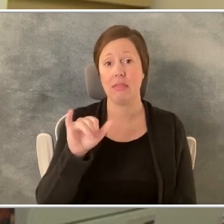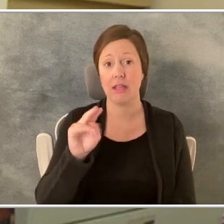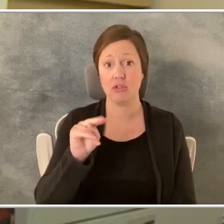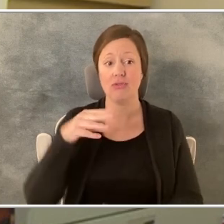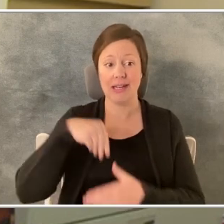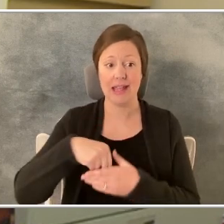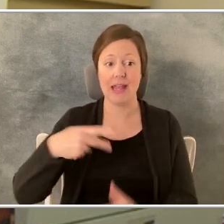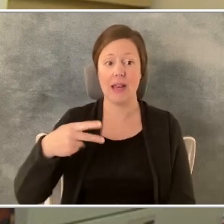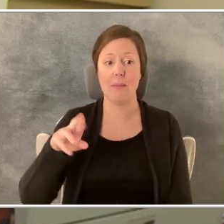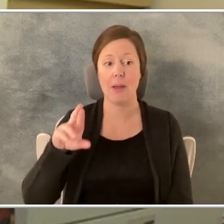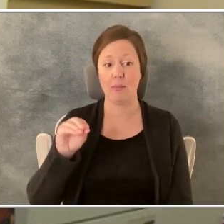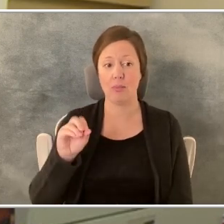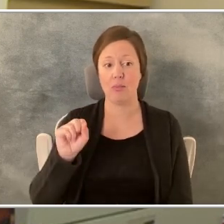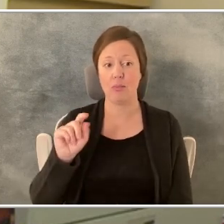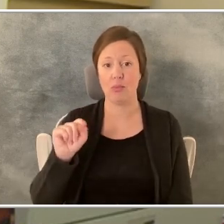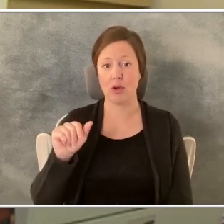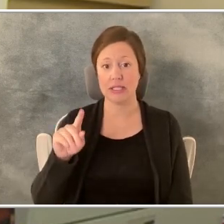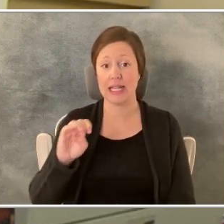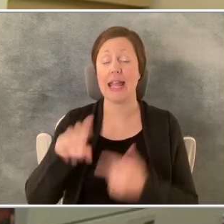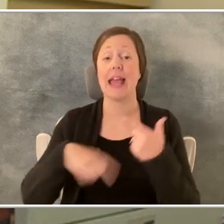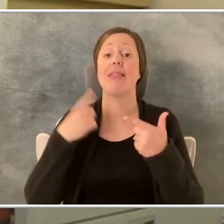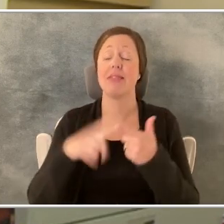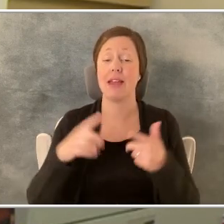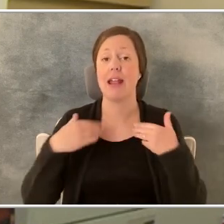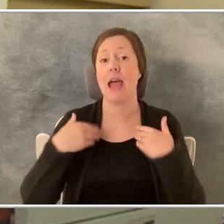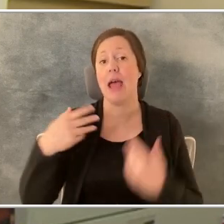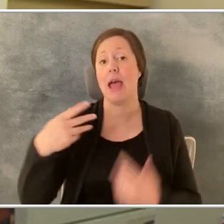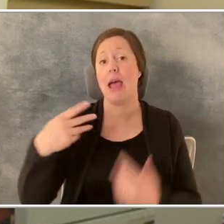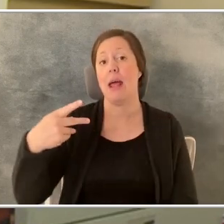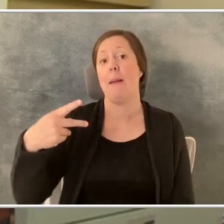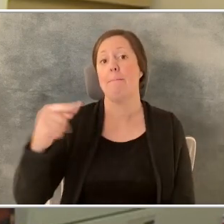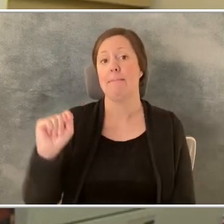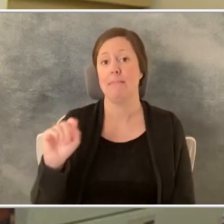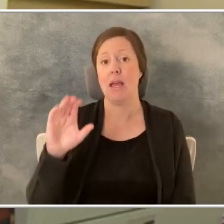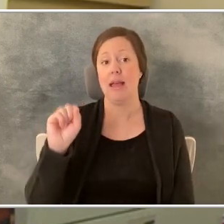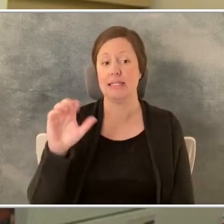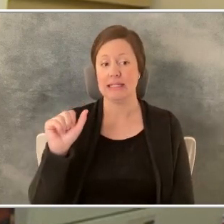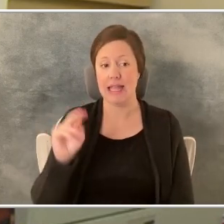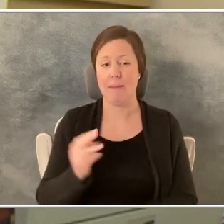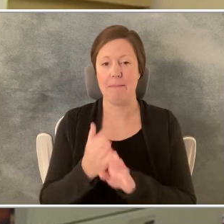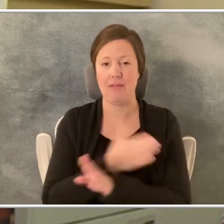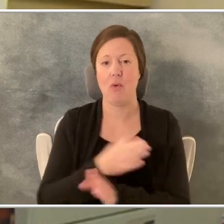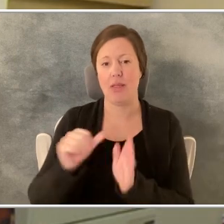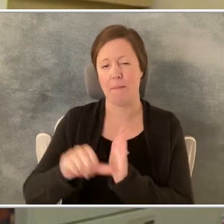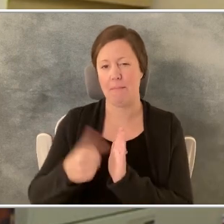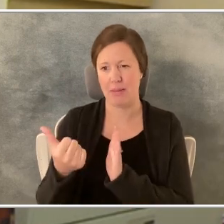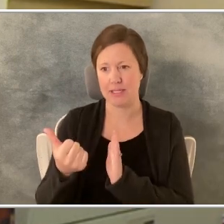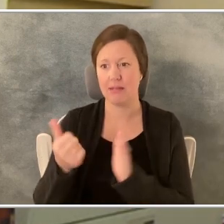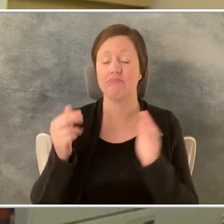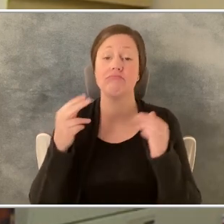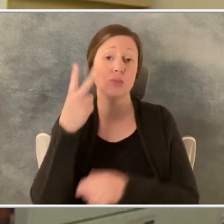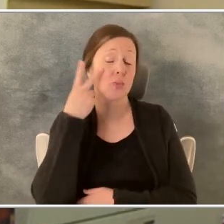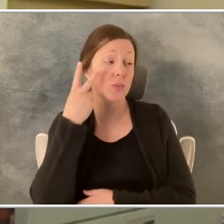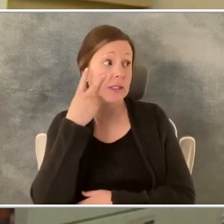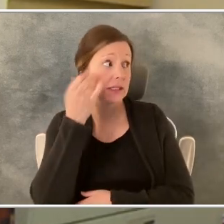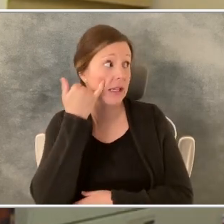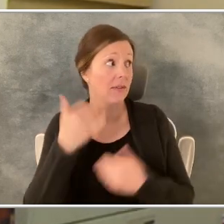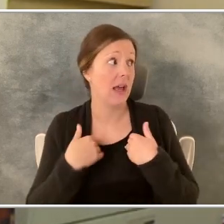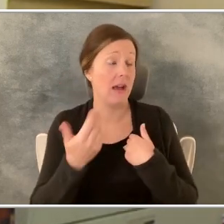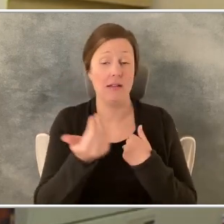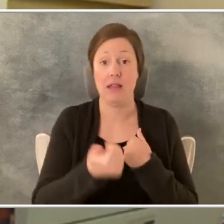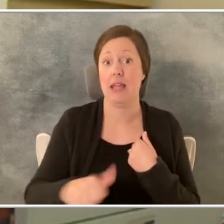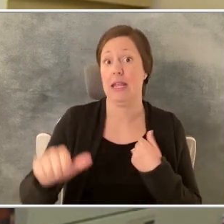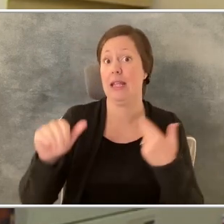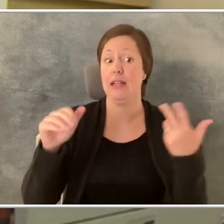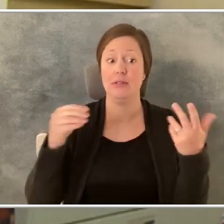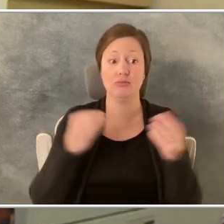I actually got a clarified PET scan even before my biopsy, just to see if I had any metastasis. And